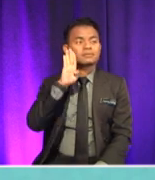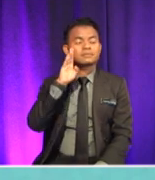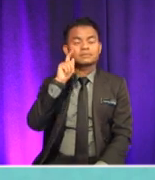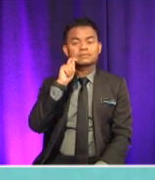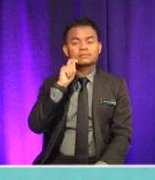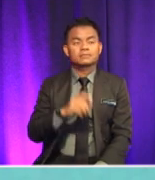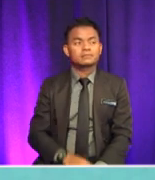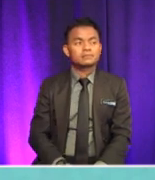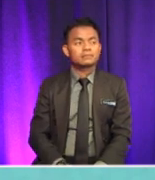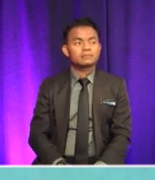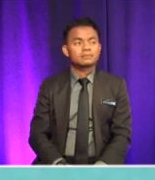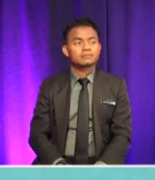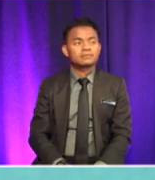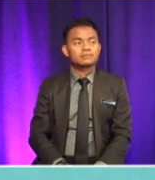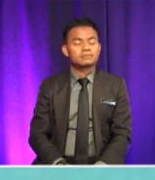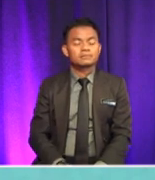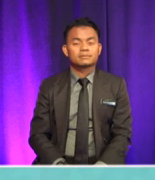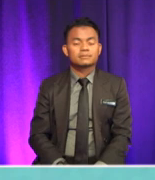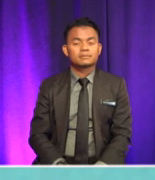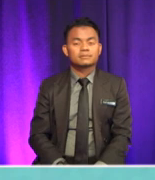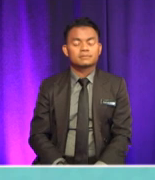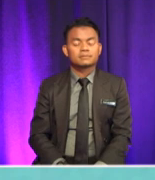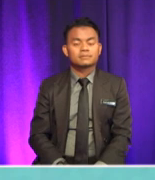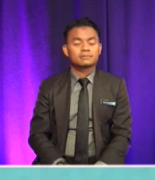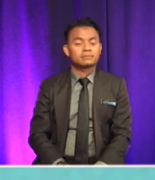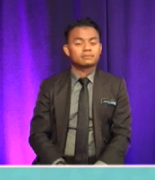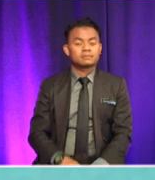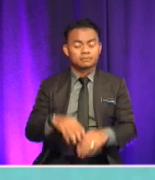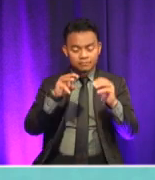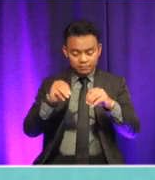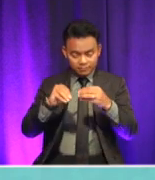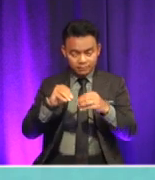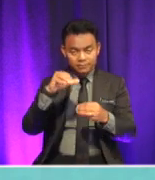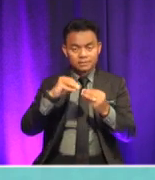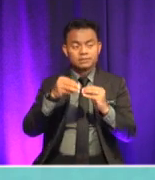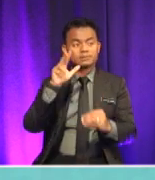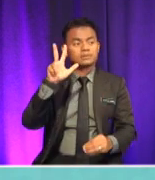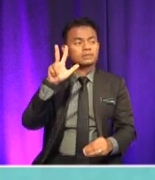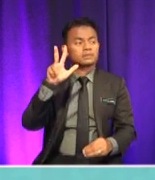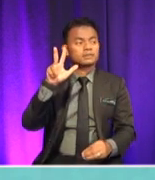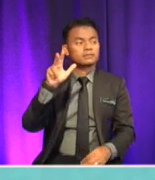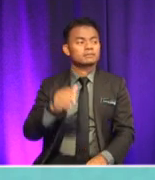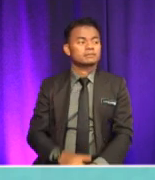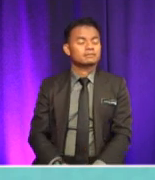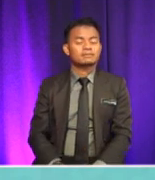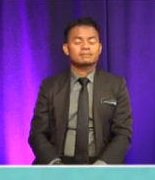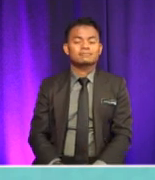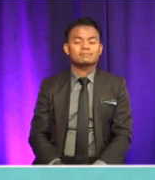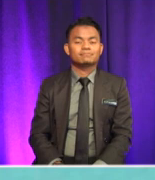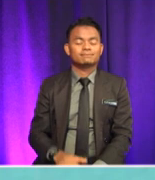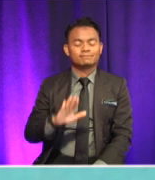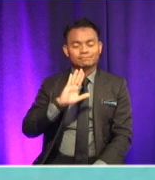Batrisha. Hello. Our third student today is Nur Ain Najwa. Hi, Ain.